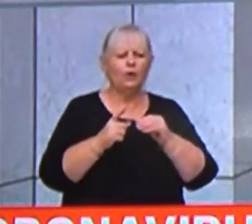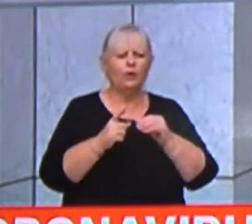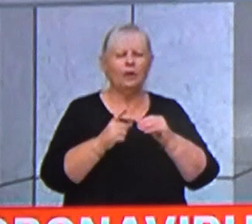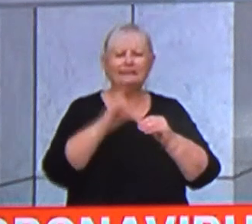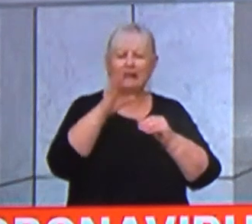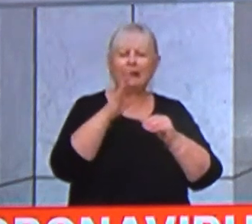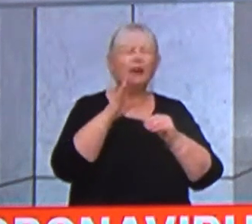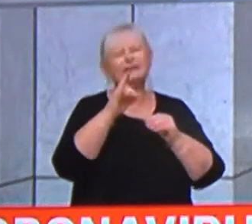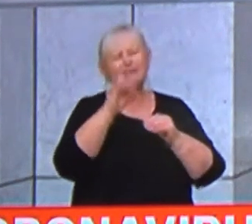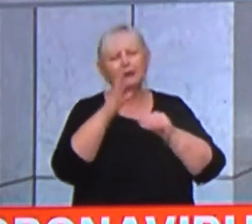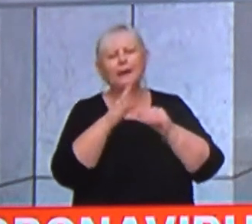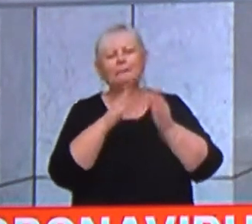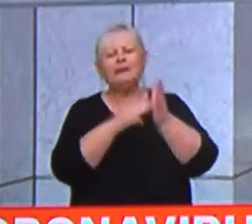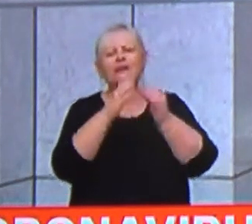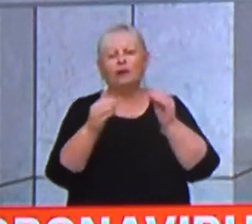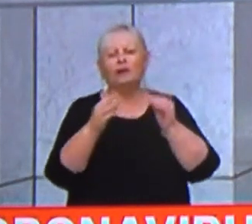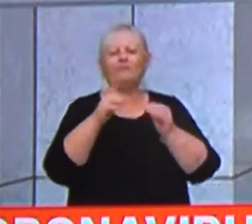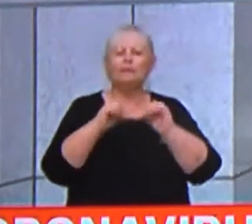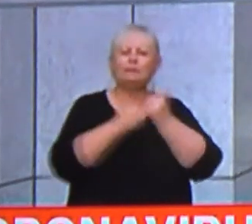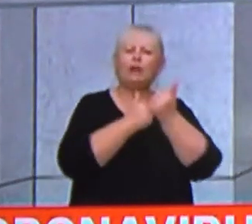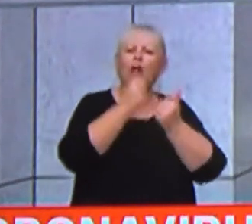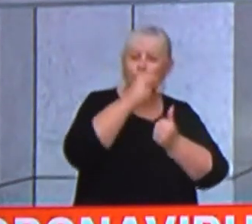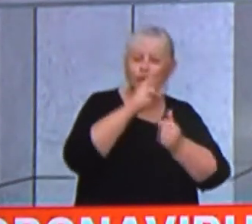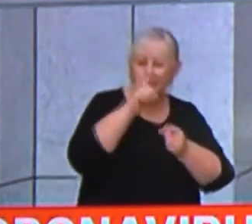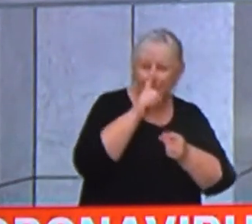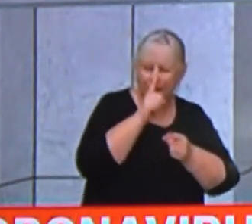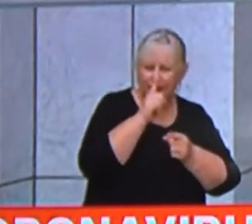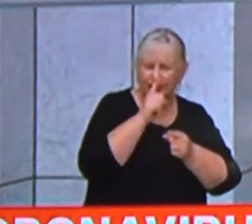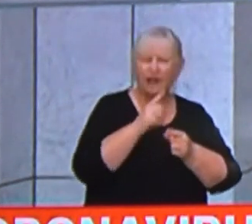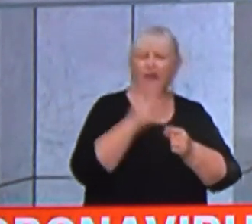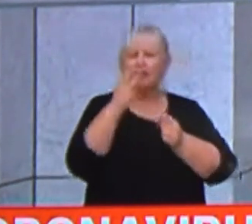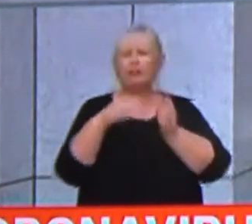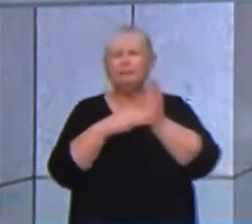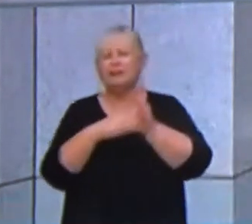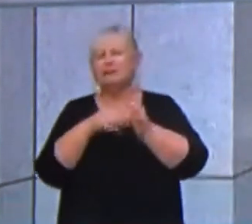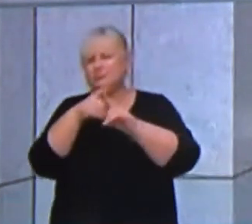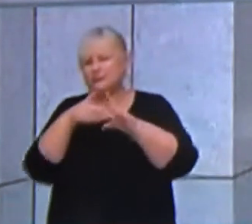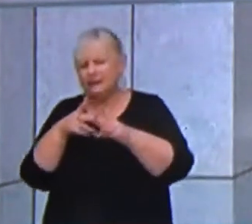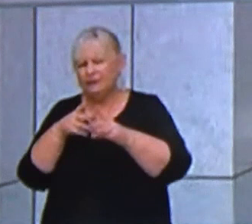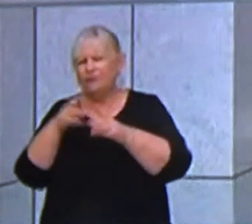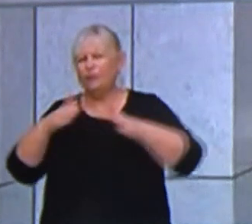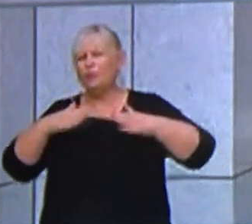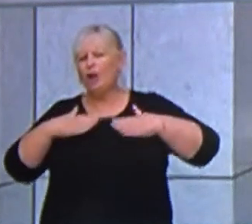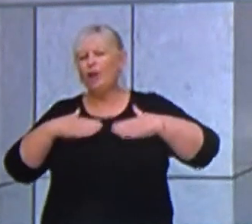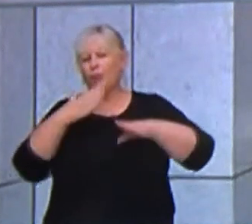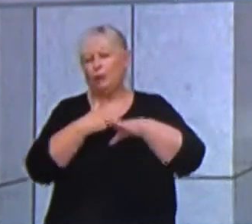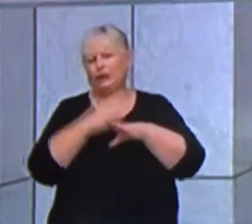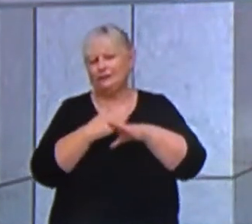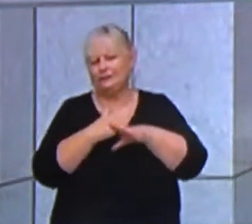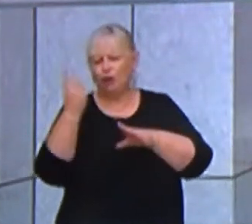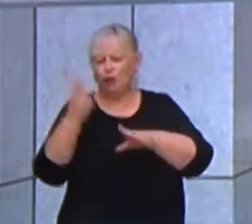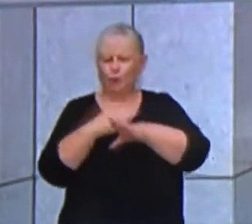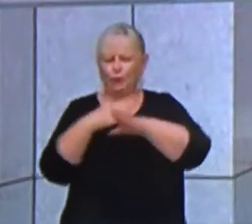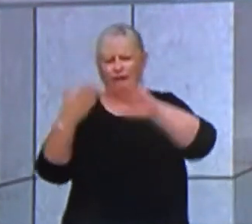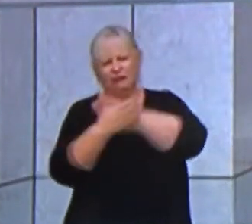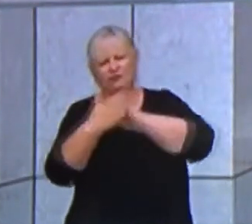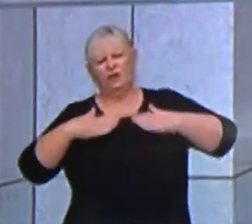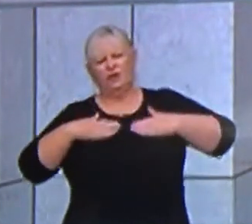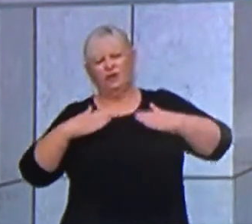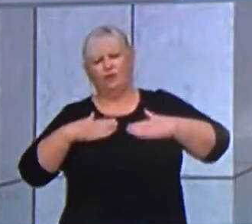would otherwise have taken 10 years being done in 10 days. And I want to thank both Michael and Christine for their support on